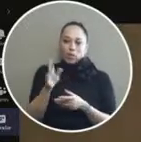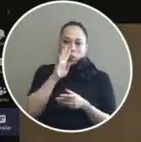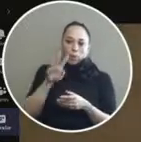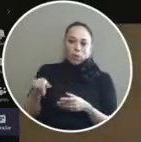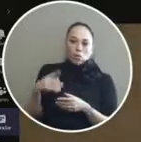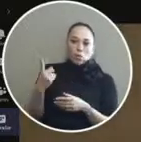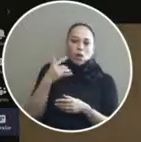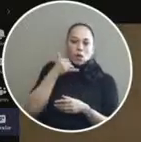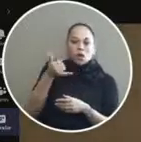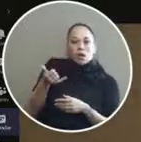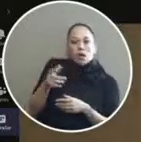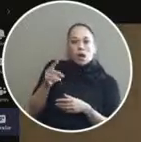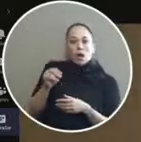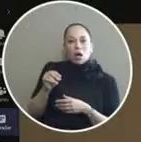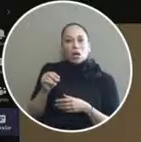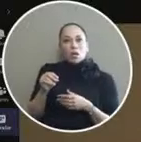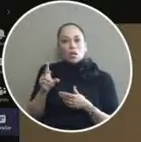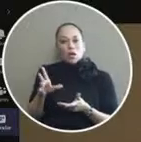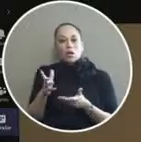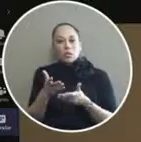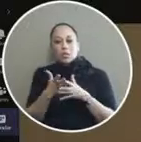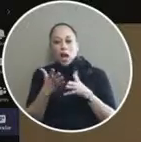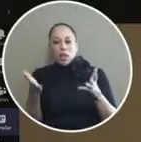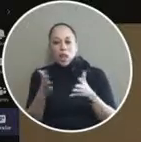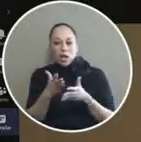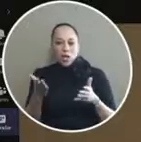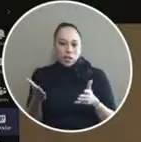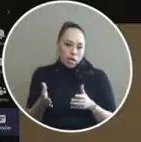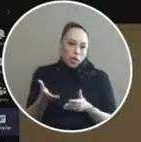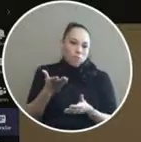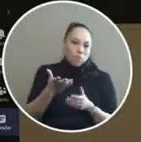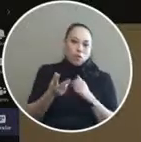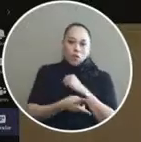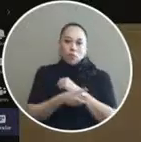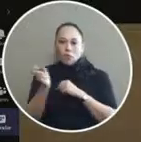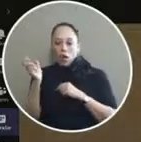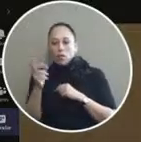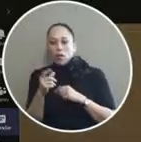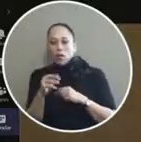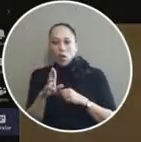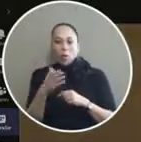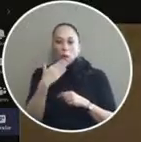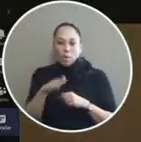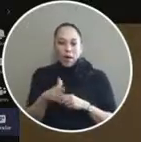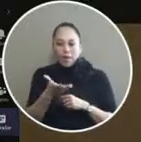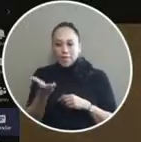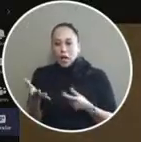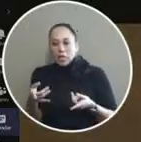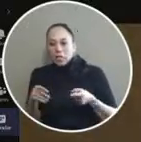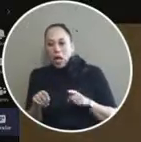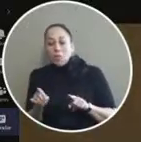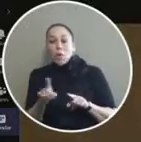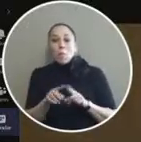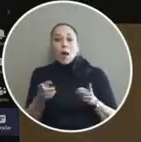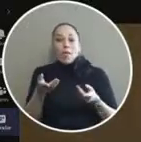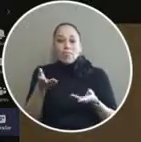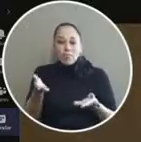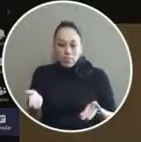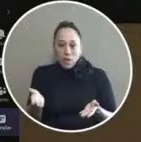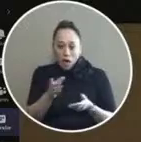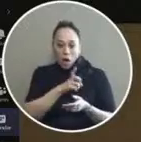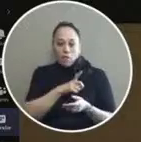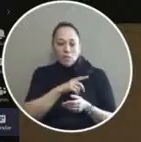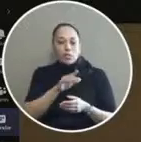one call. That could mean a lot of things. It could mean somebody's being robbed. It could mean other bad things that are going on. But they absolutely